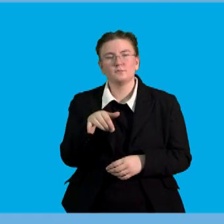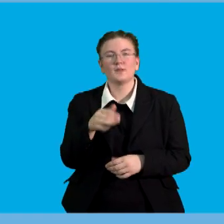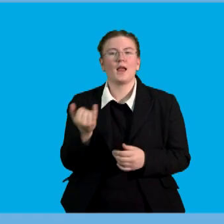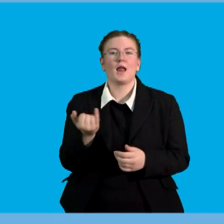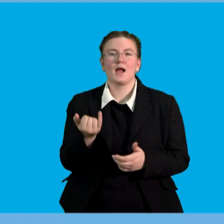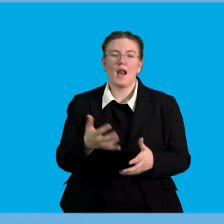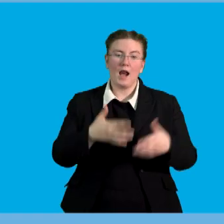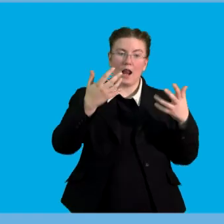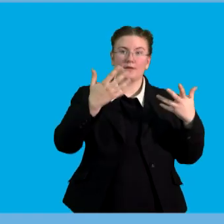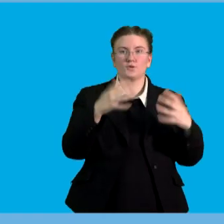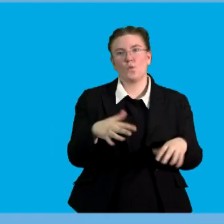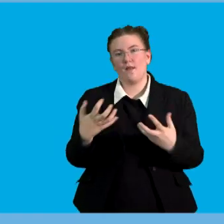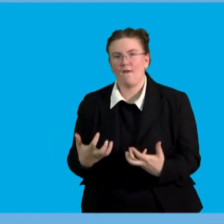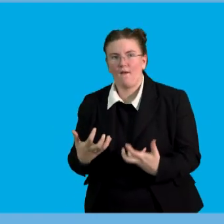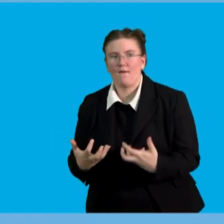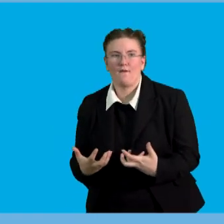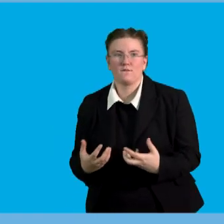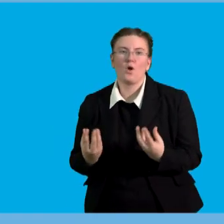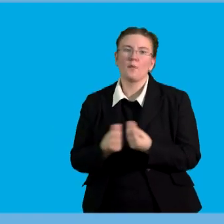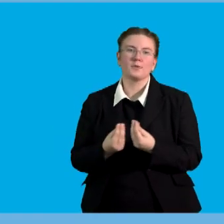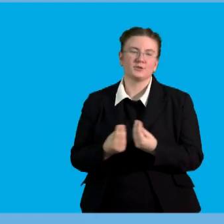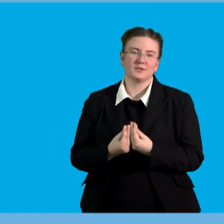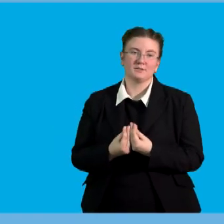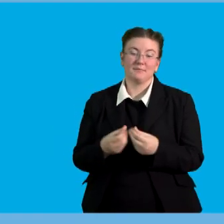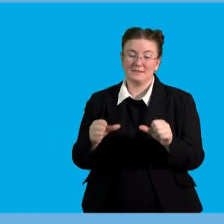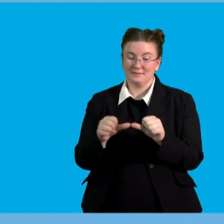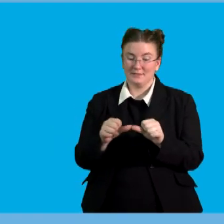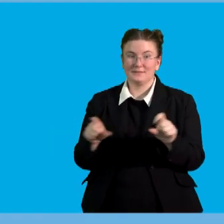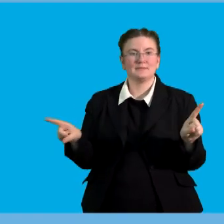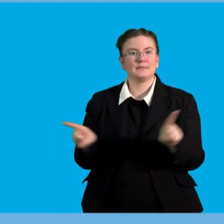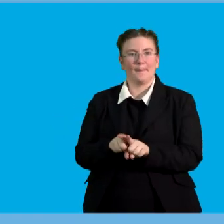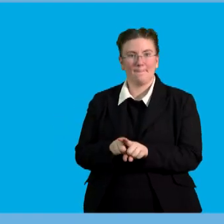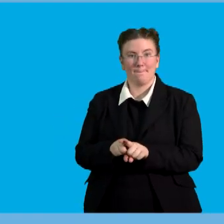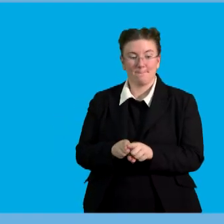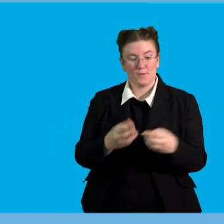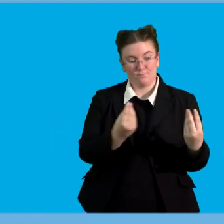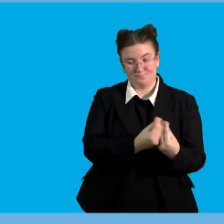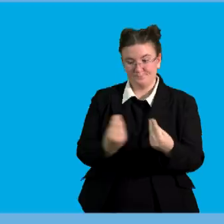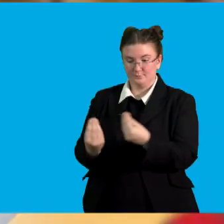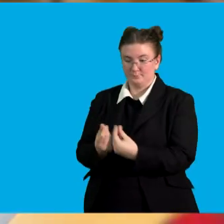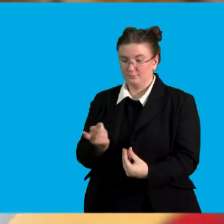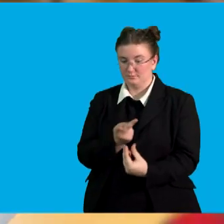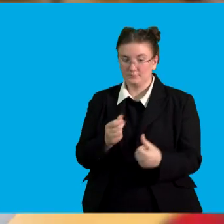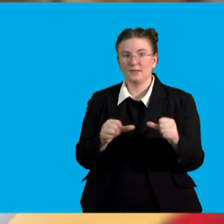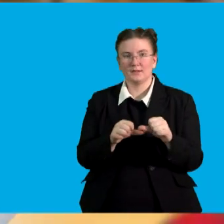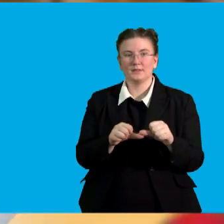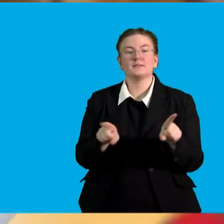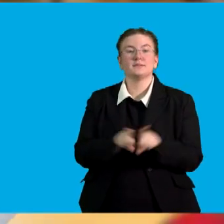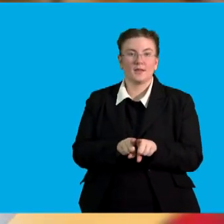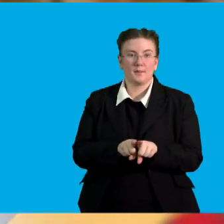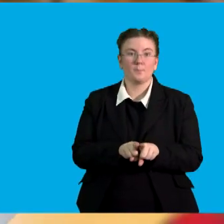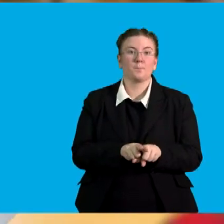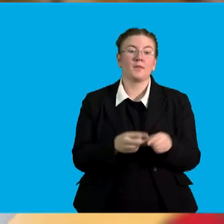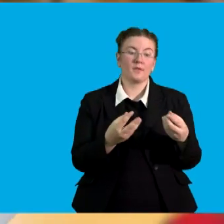the lightness or the heaviness of an object of the same size. So when we have 2 objects of the same size, the one that is